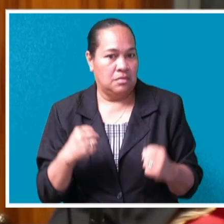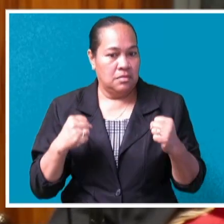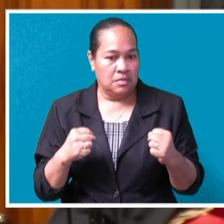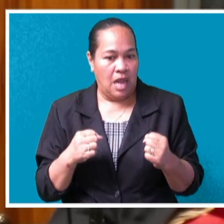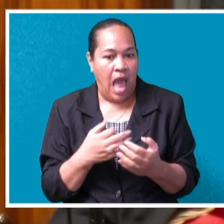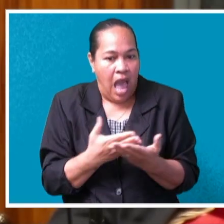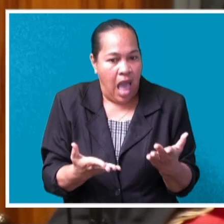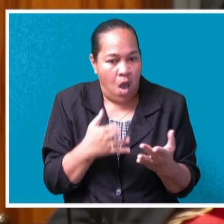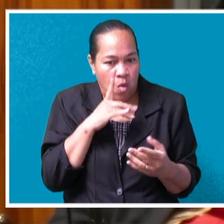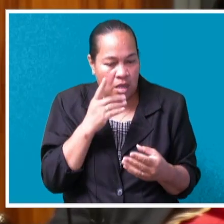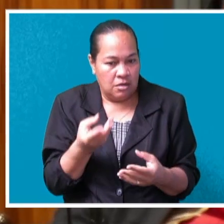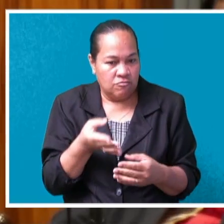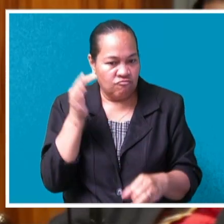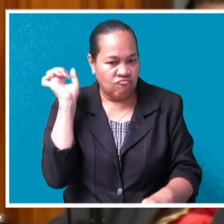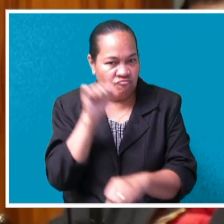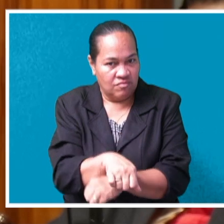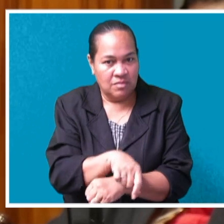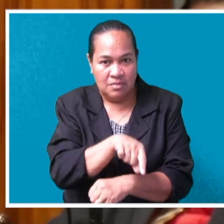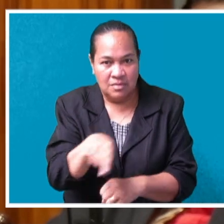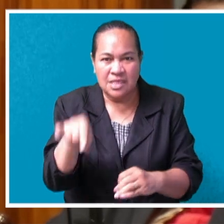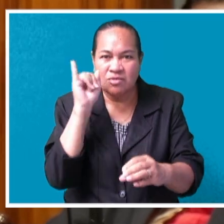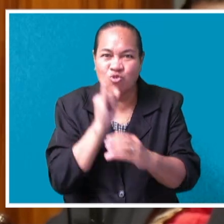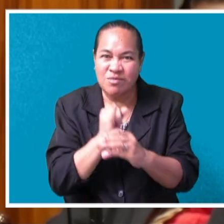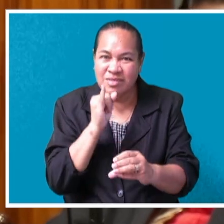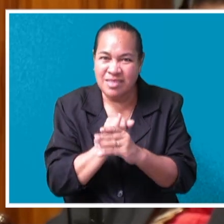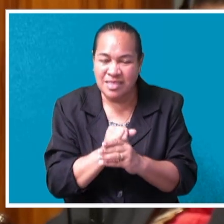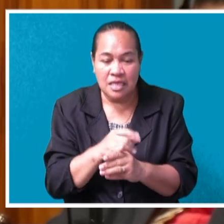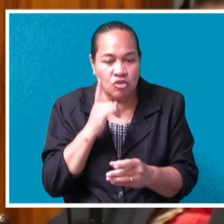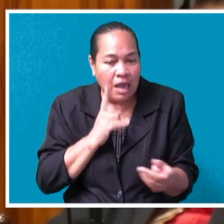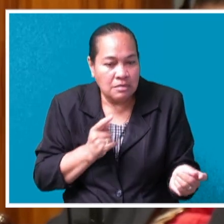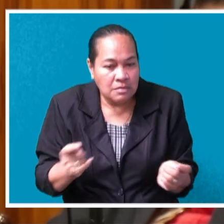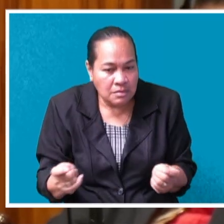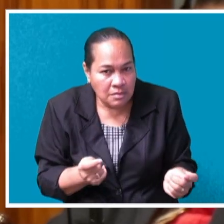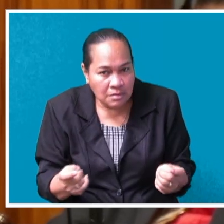capabilities to disrupt criminal networks and facilitate the